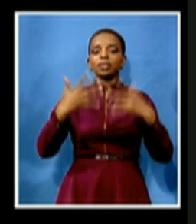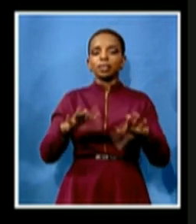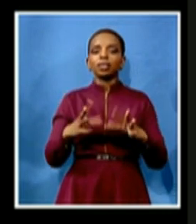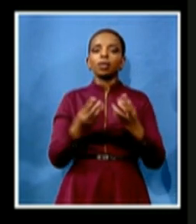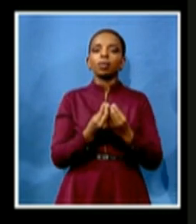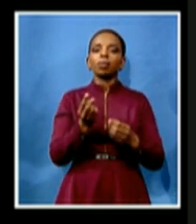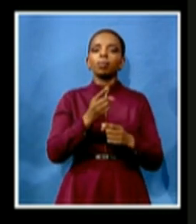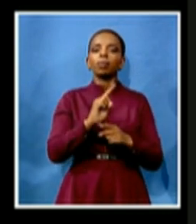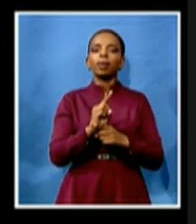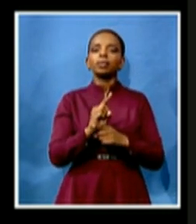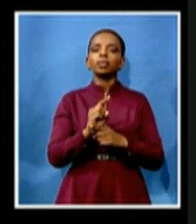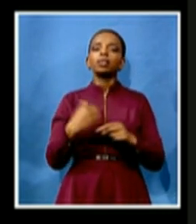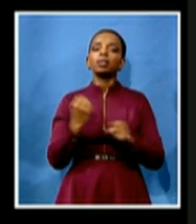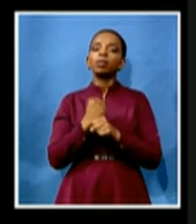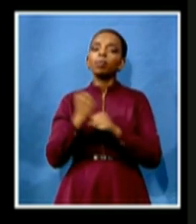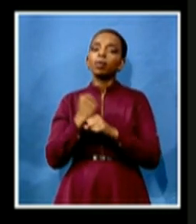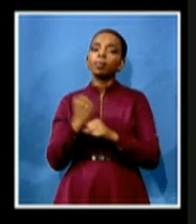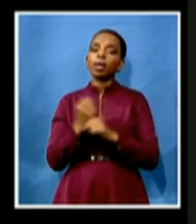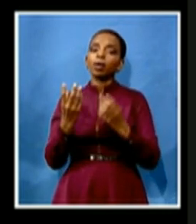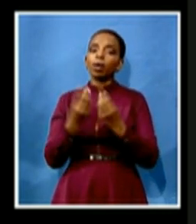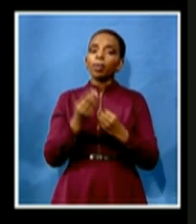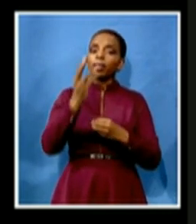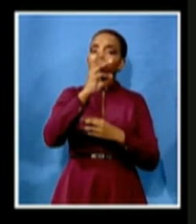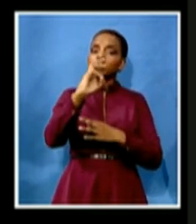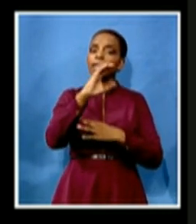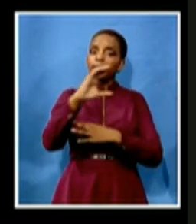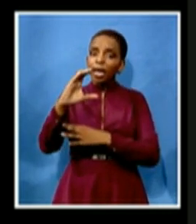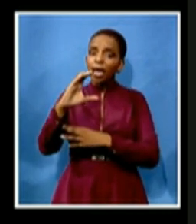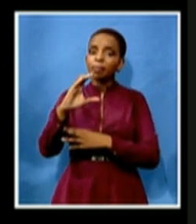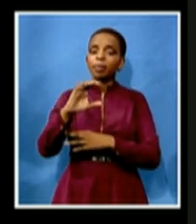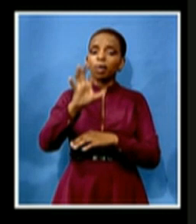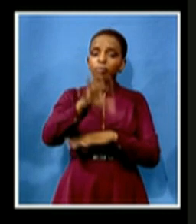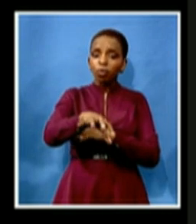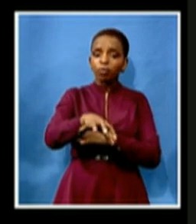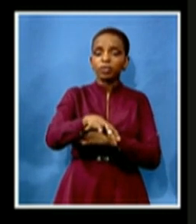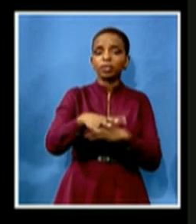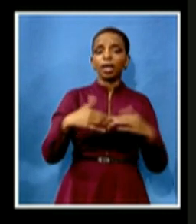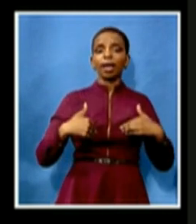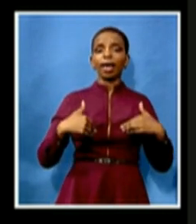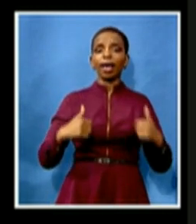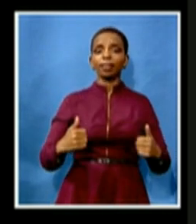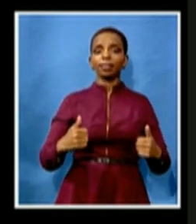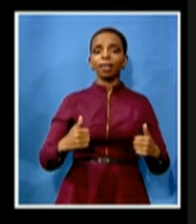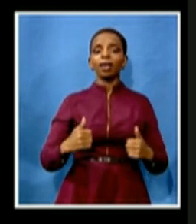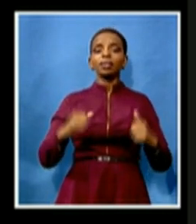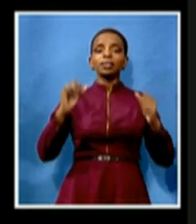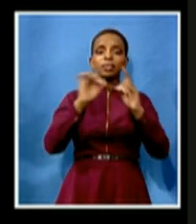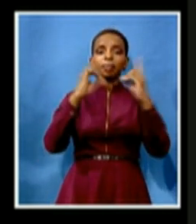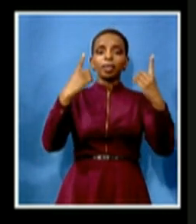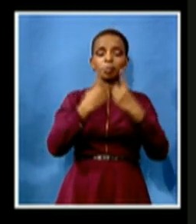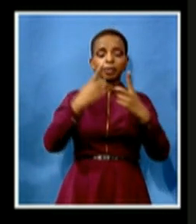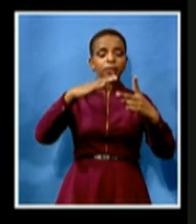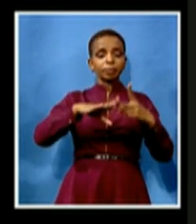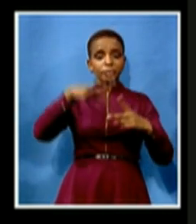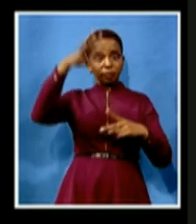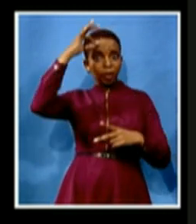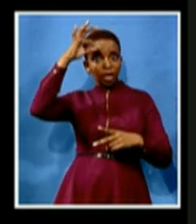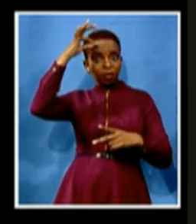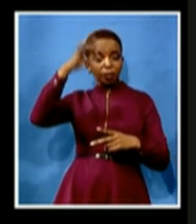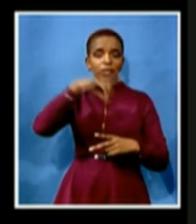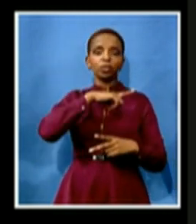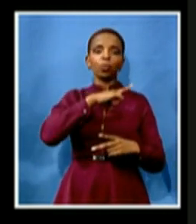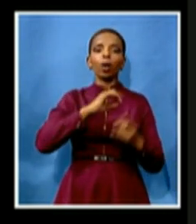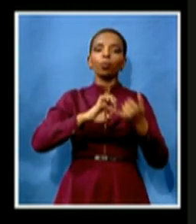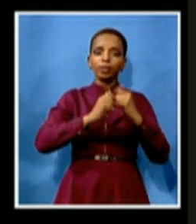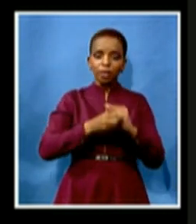Cape Provincial Health Department and government so that we can try and contain ultimately these numbers, as it